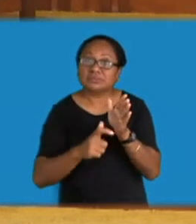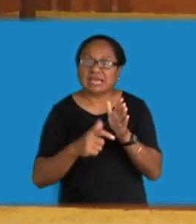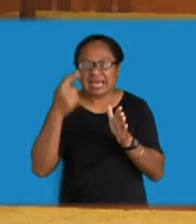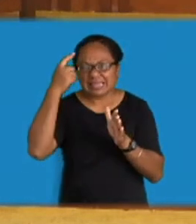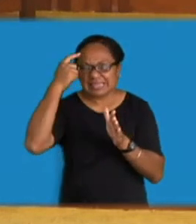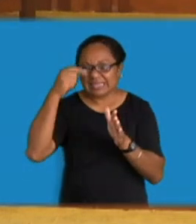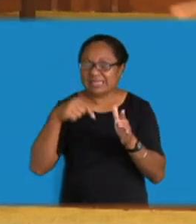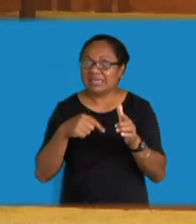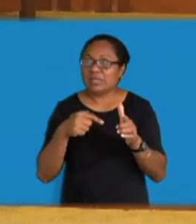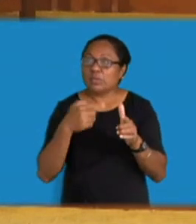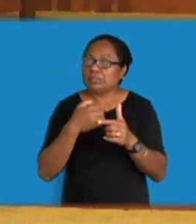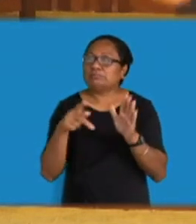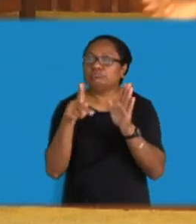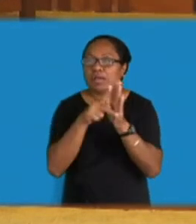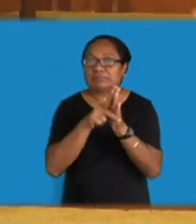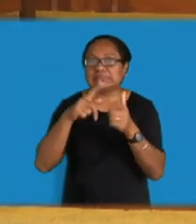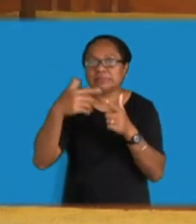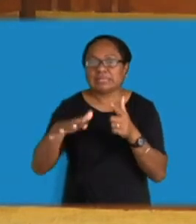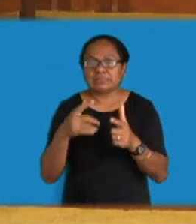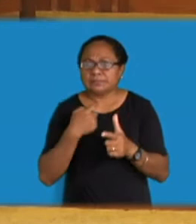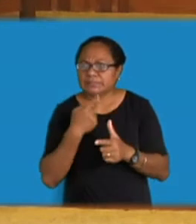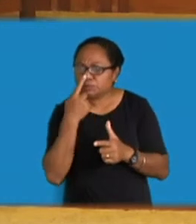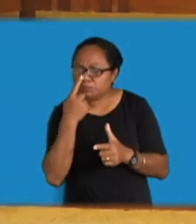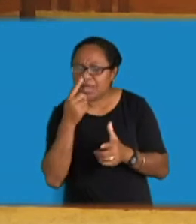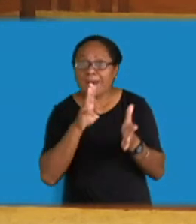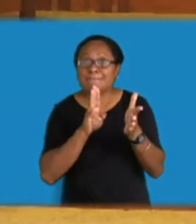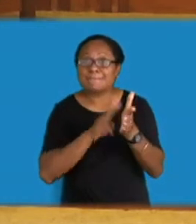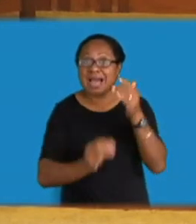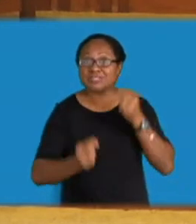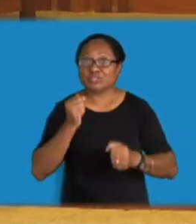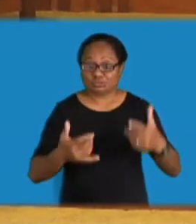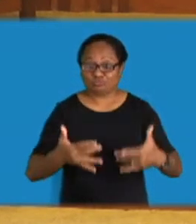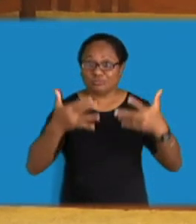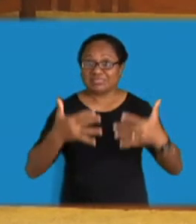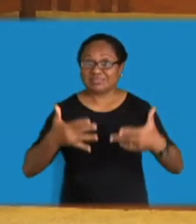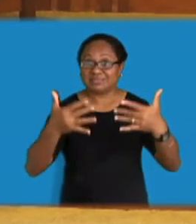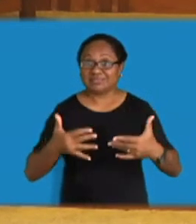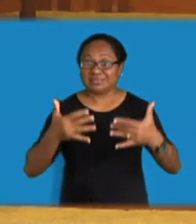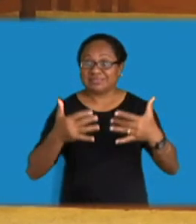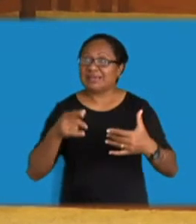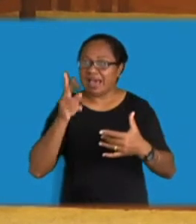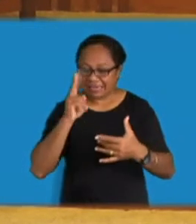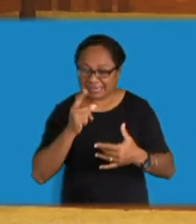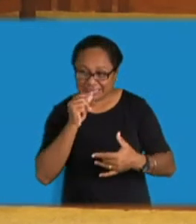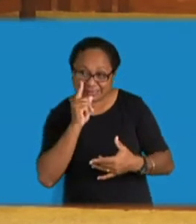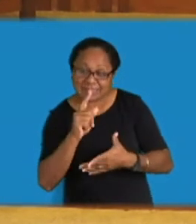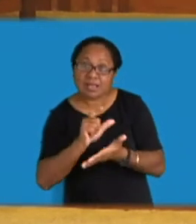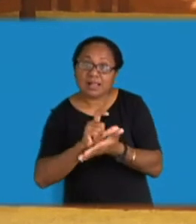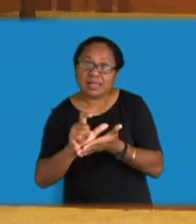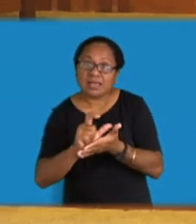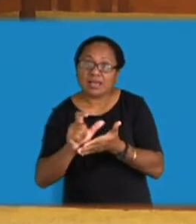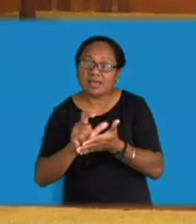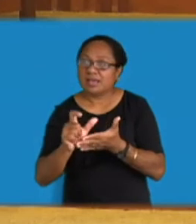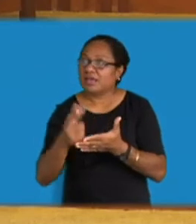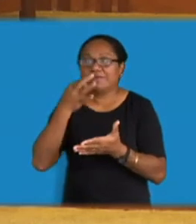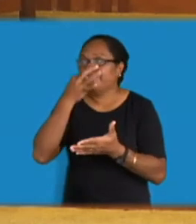ourselves out of the tourism market. I looked at the March statistics. The trend, again, is very clear that there are declining